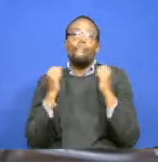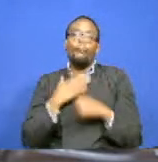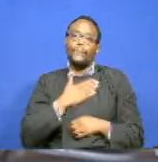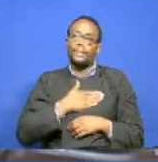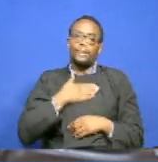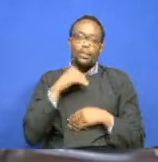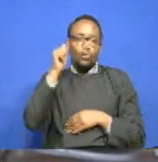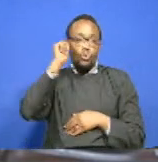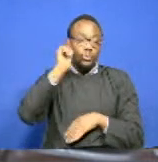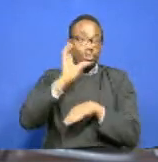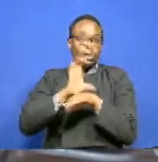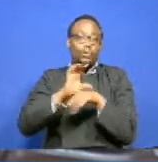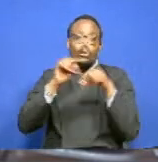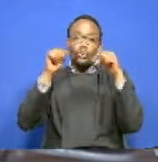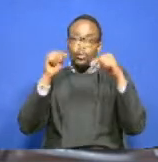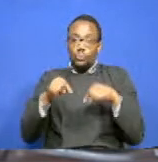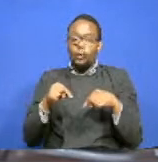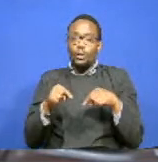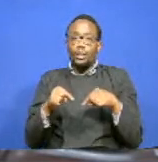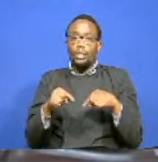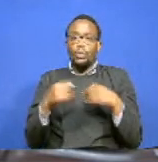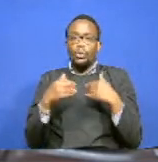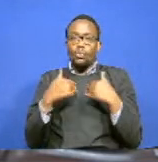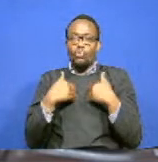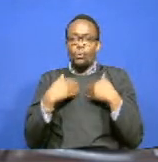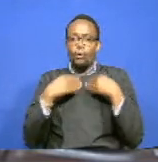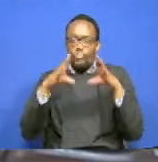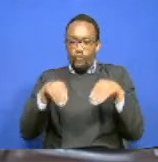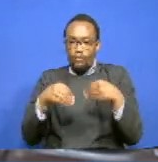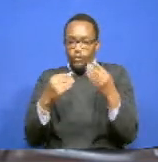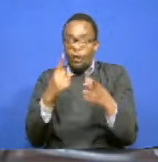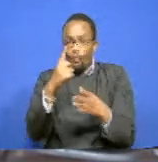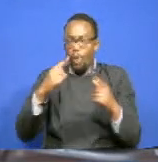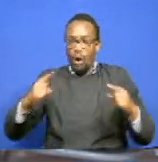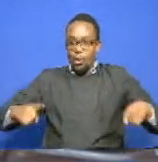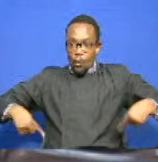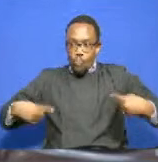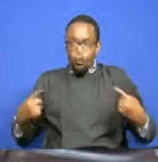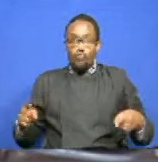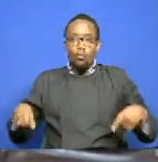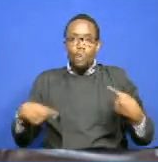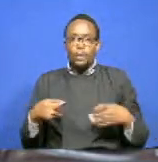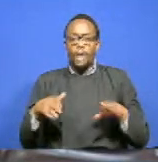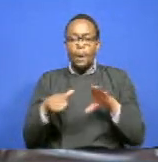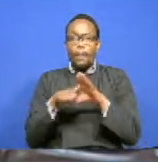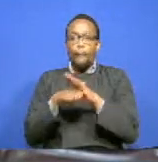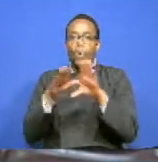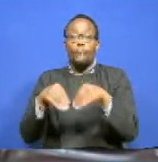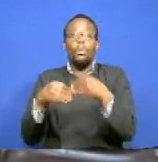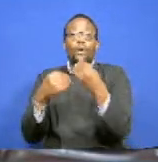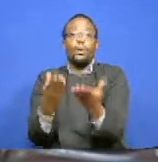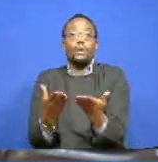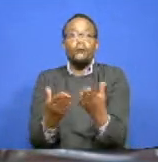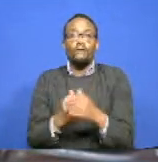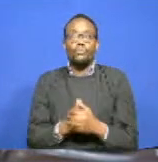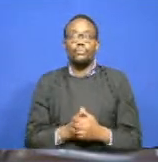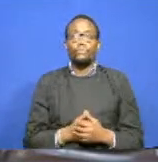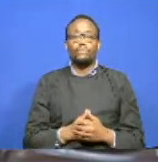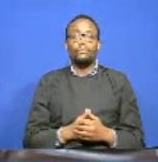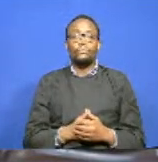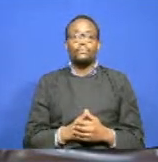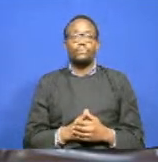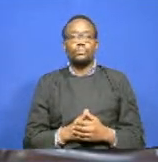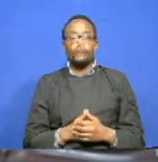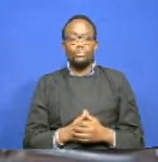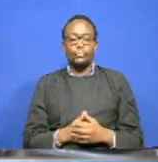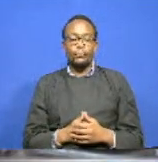cathedral. And today we will be handing over one wheelchair that a member donated to one member who